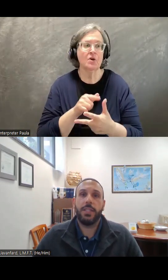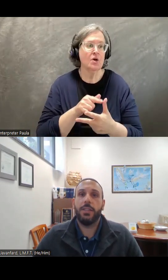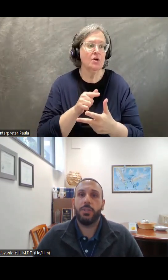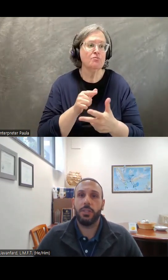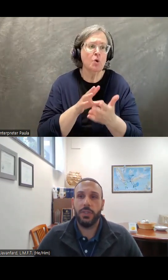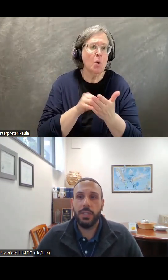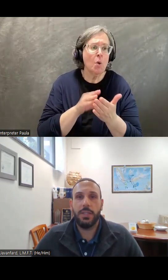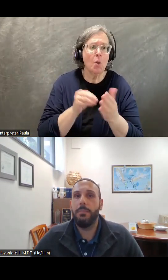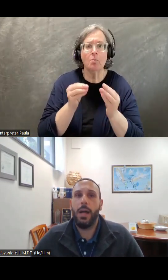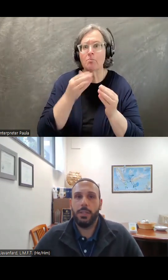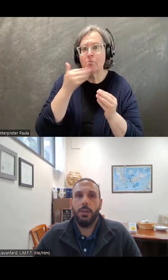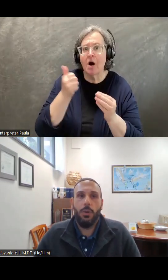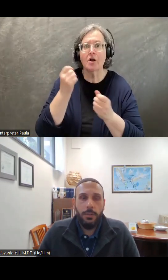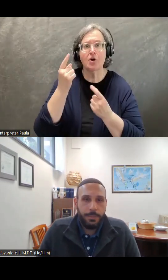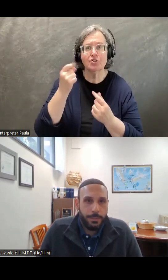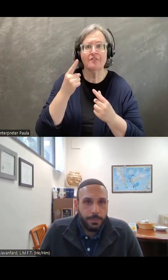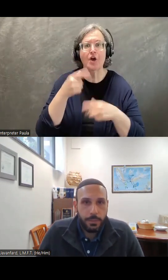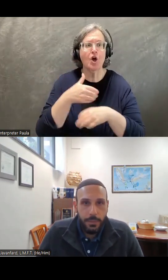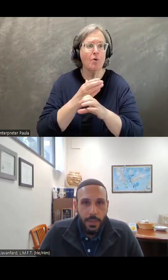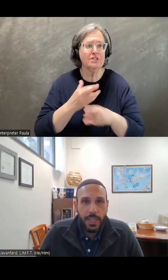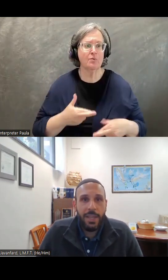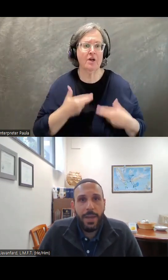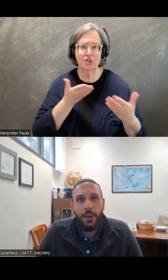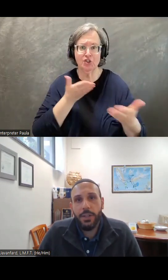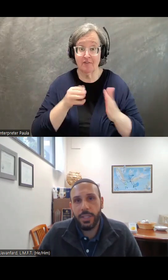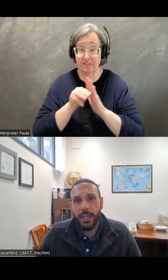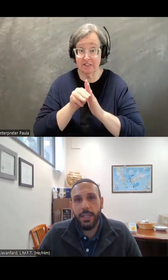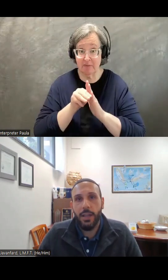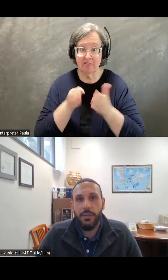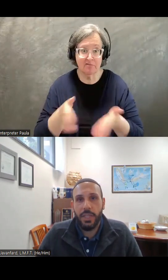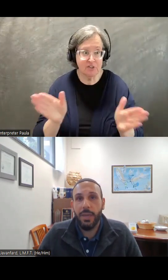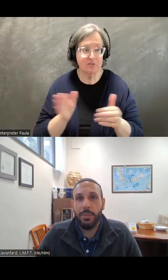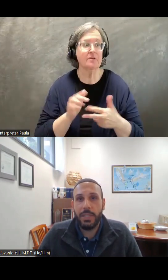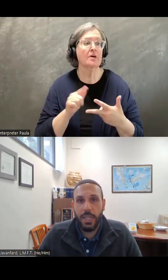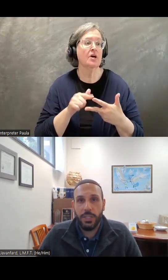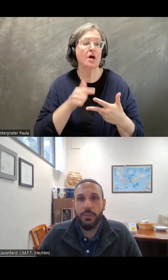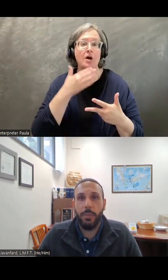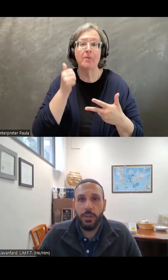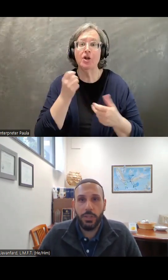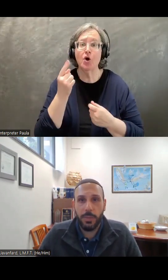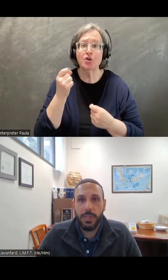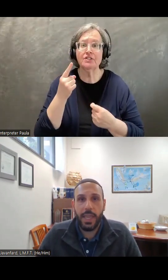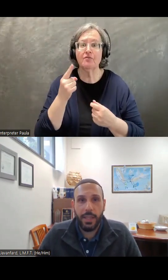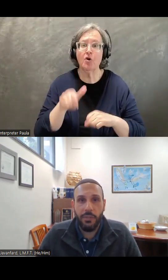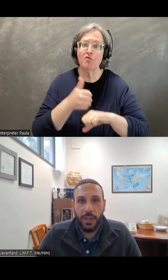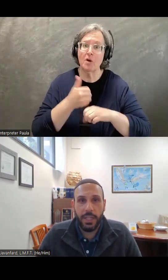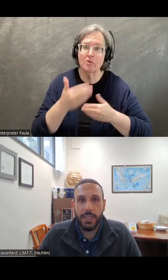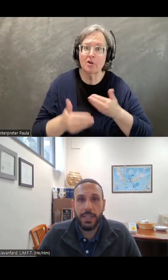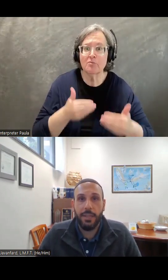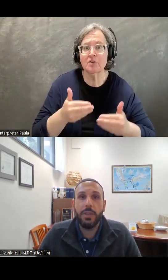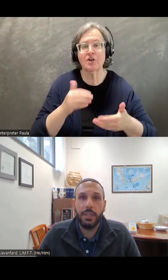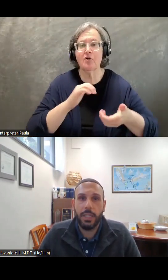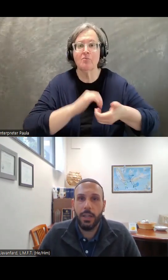crisis residential services as a model as a whole, to gain better understanding of the implementation for partnerships, scaling, funding,